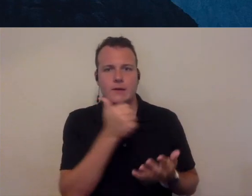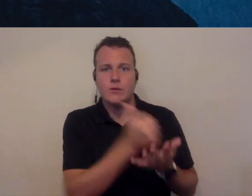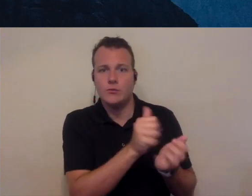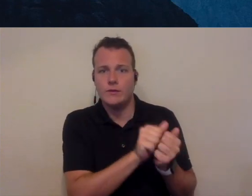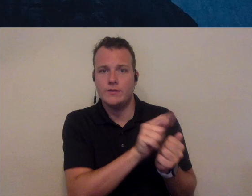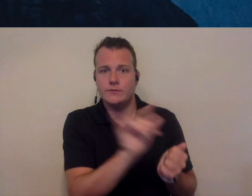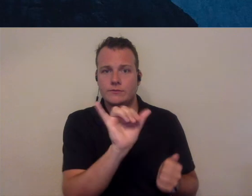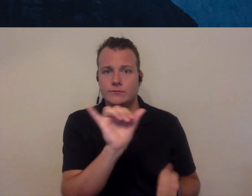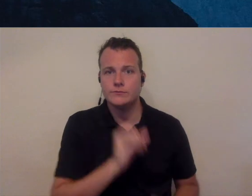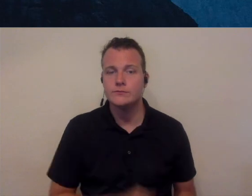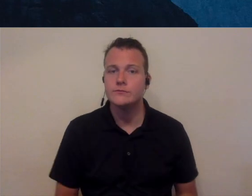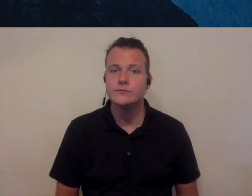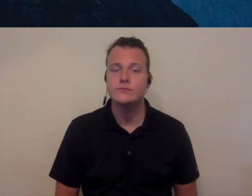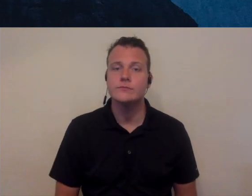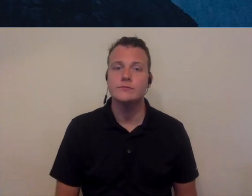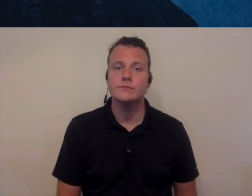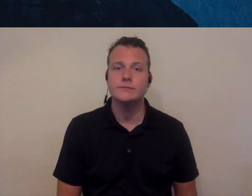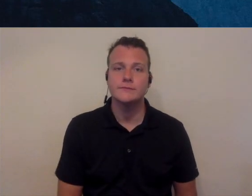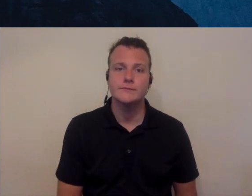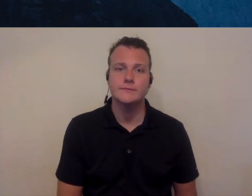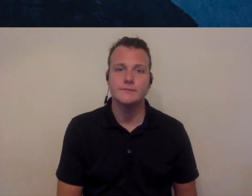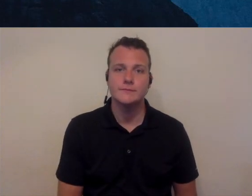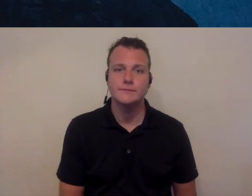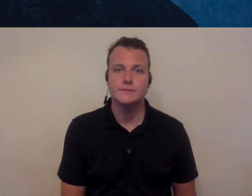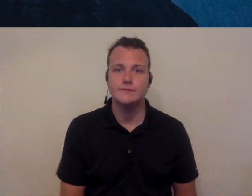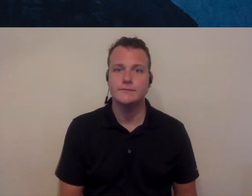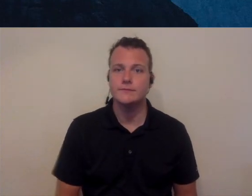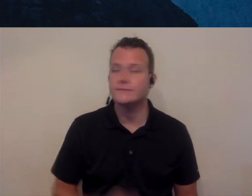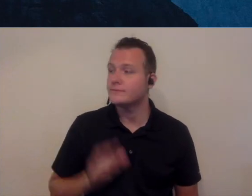be a resource for you on that end.